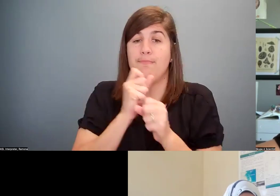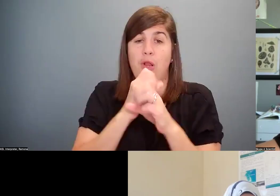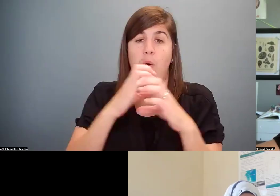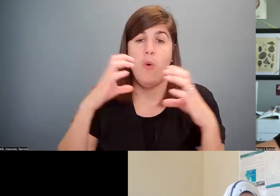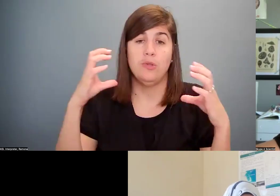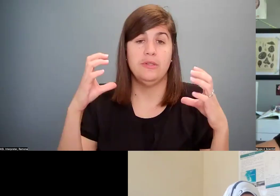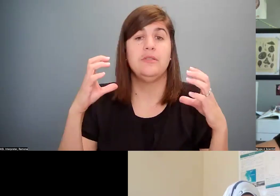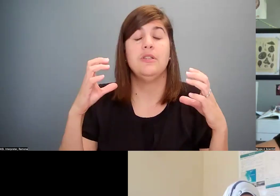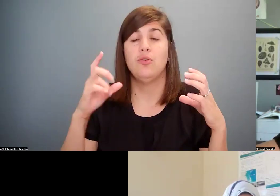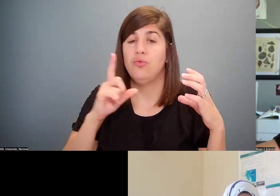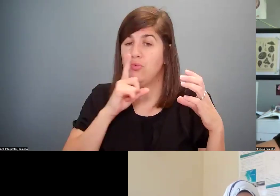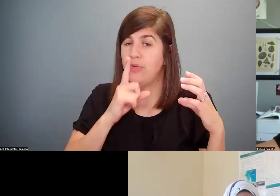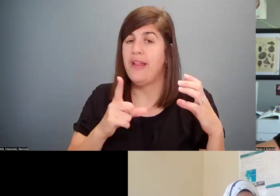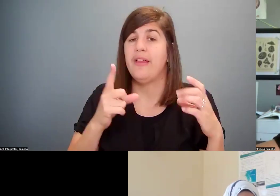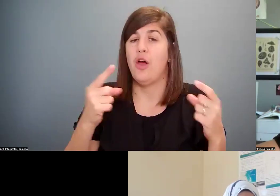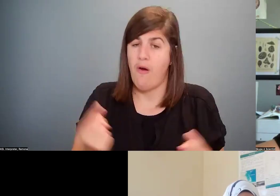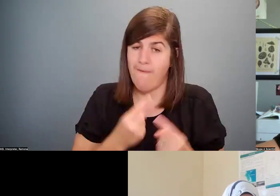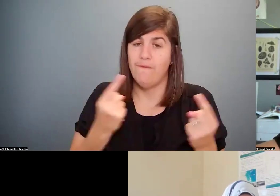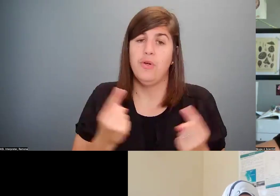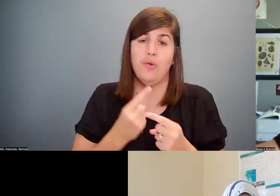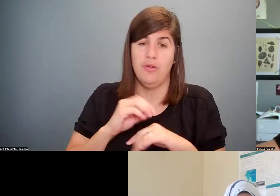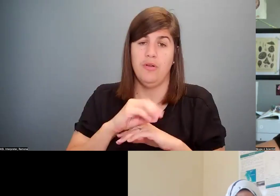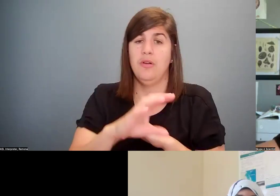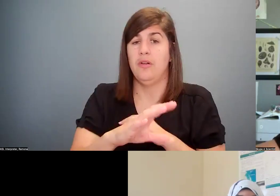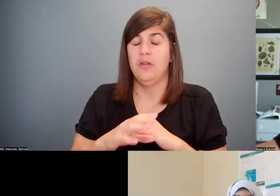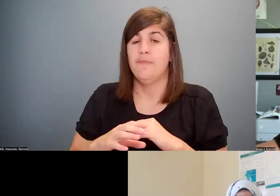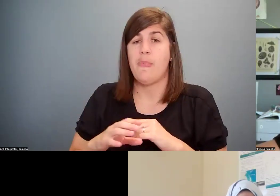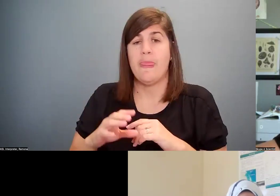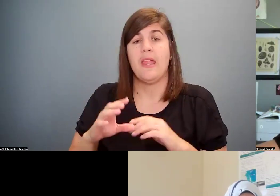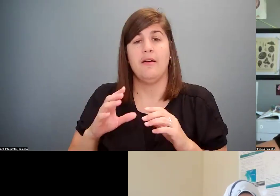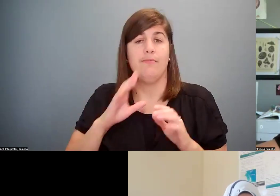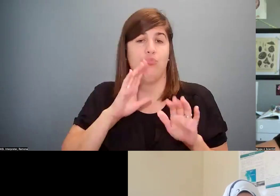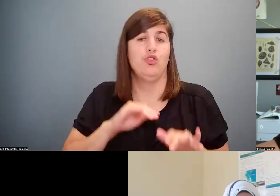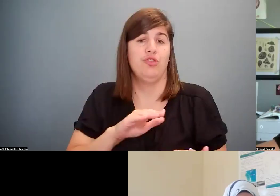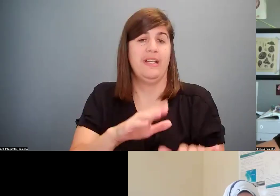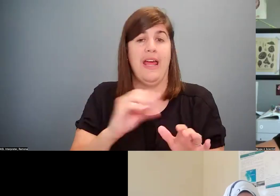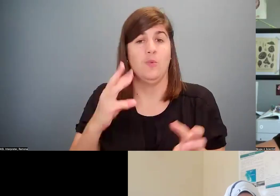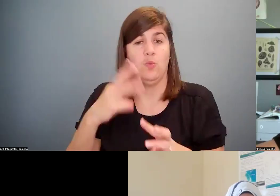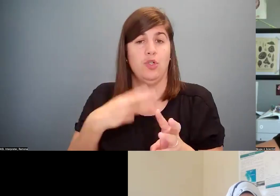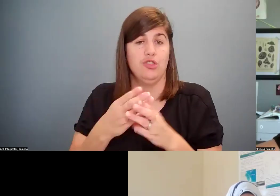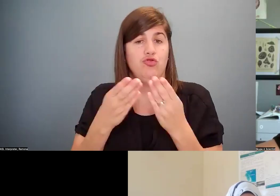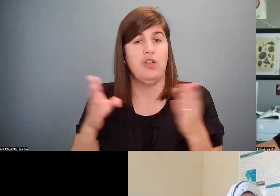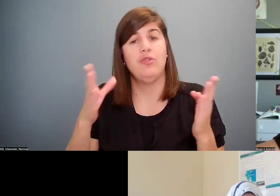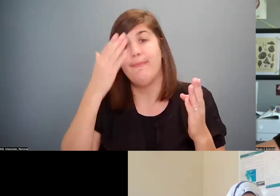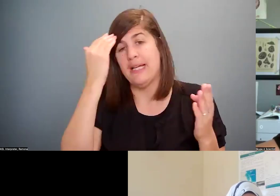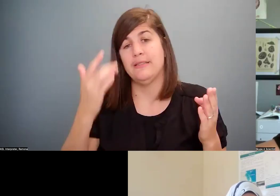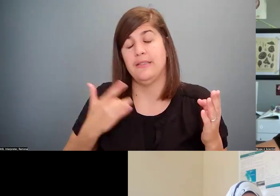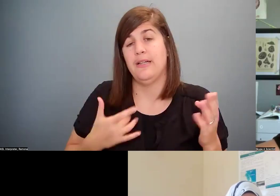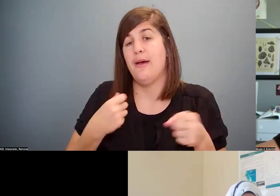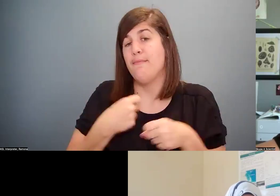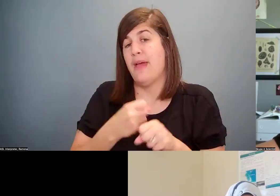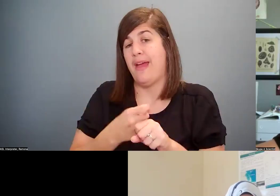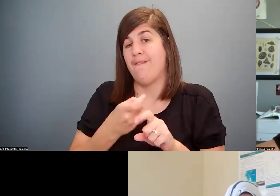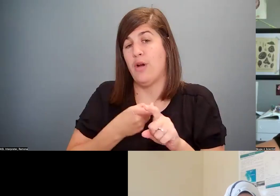Mm. Balloons are really, really harmful to the marine environment and actually just the world in general, because they are generally made out